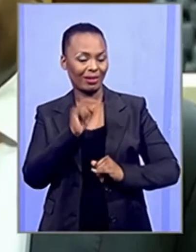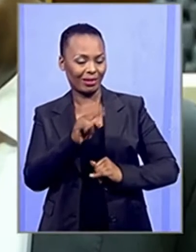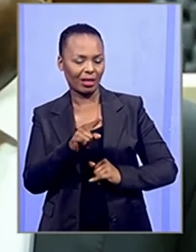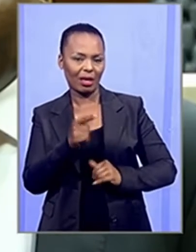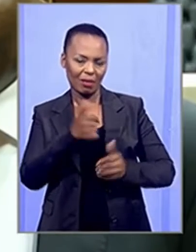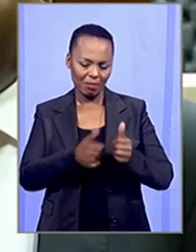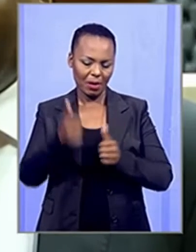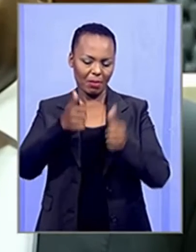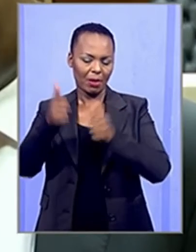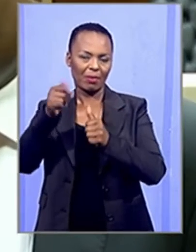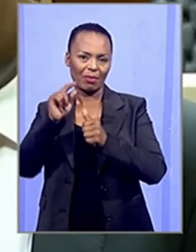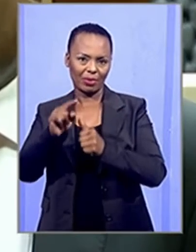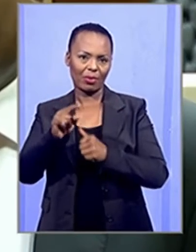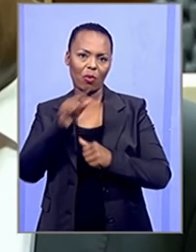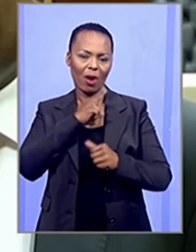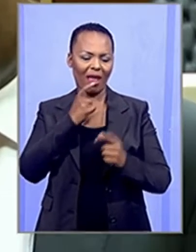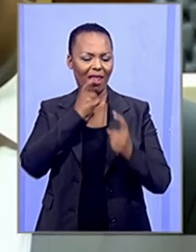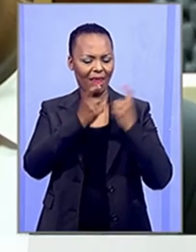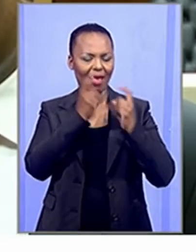is quite